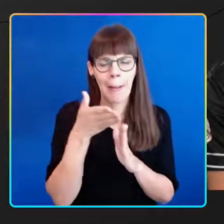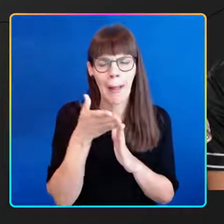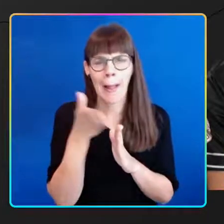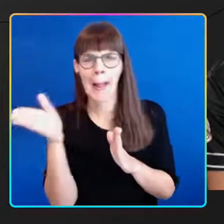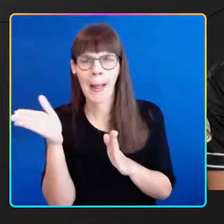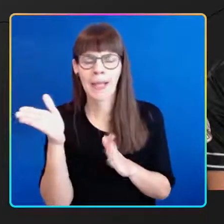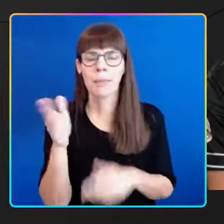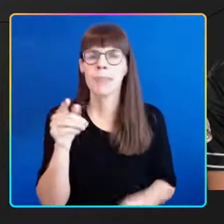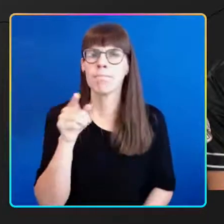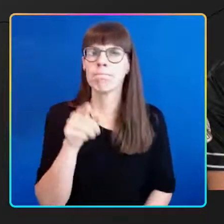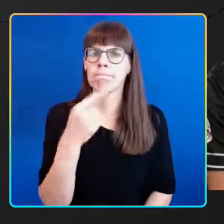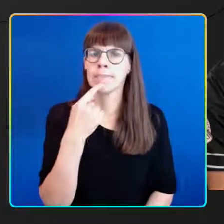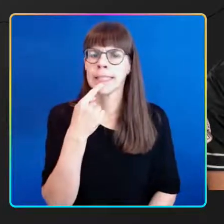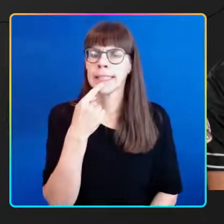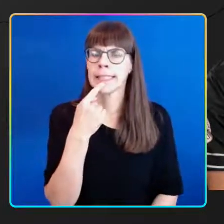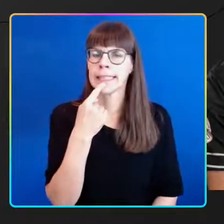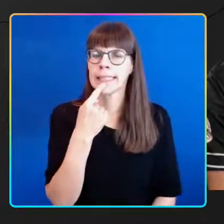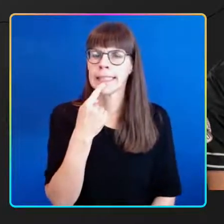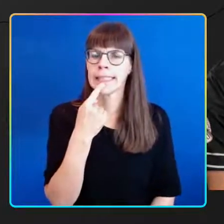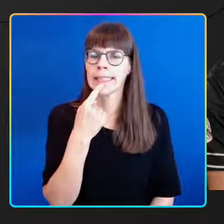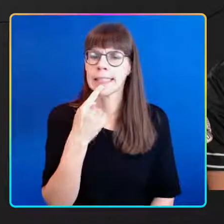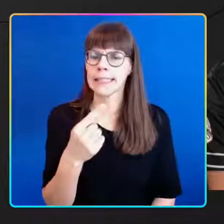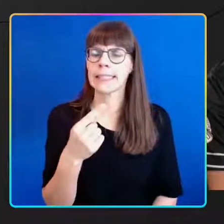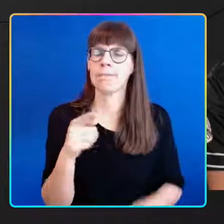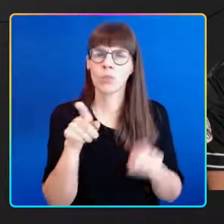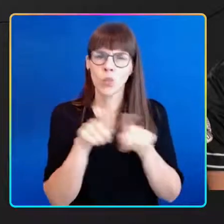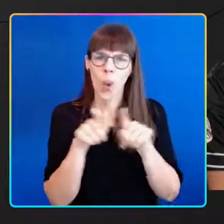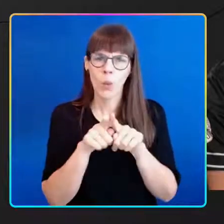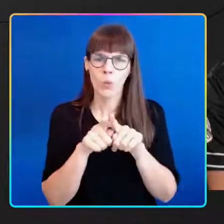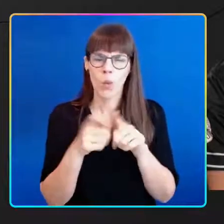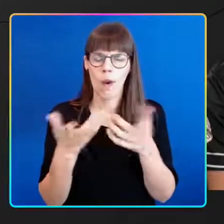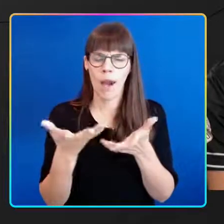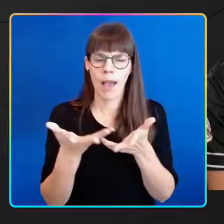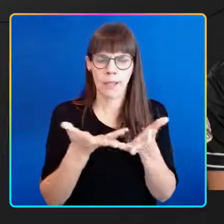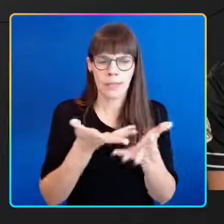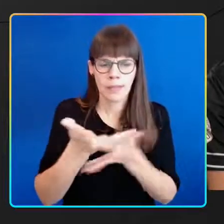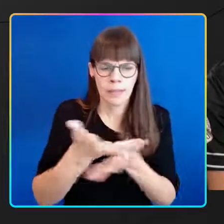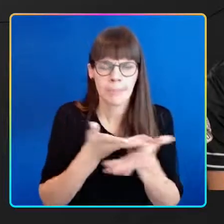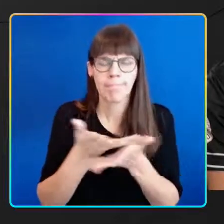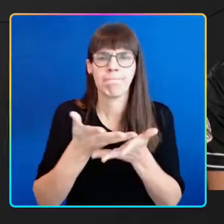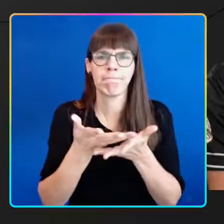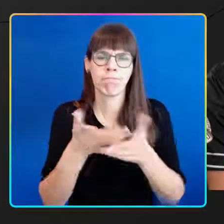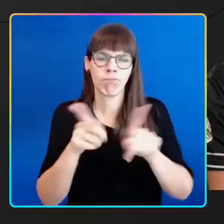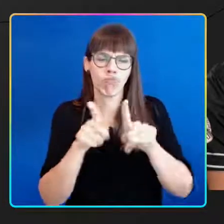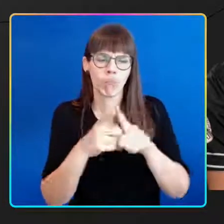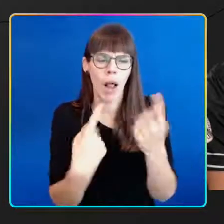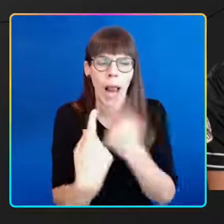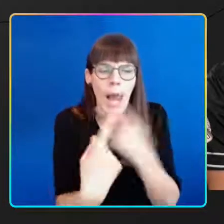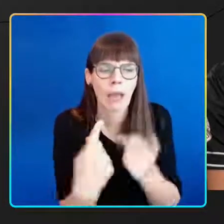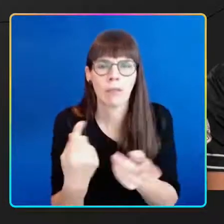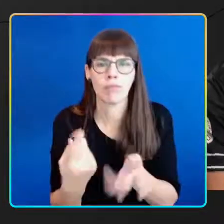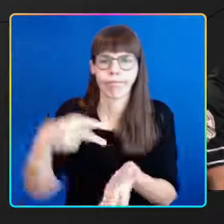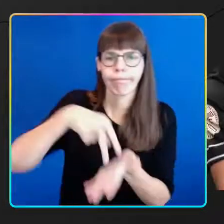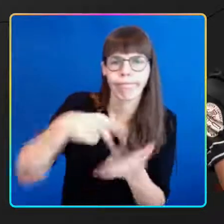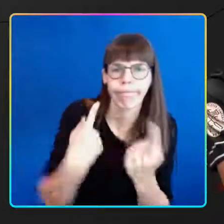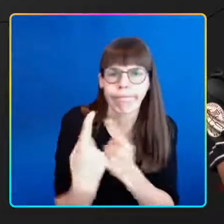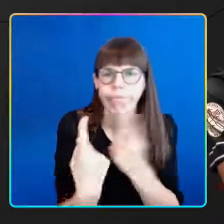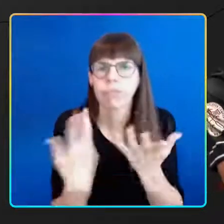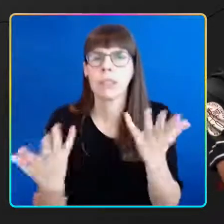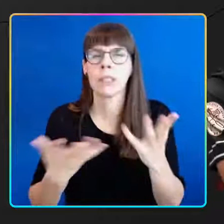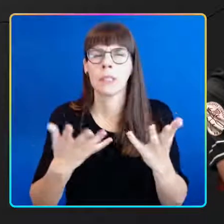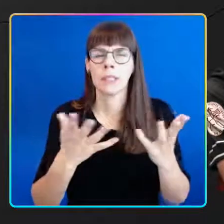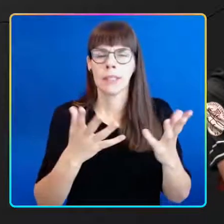you work in kind of a Scrum-based approach, and so you have stand-ups, you possibly have sprint planning and stuff like